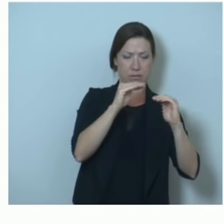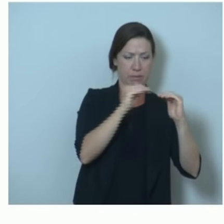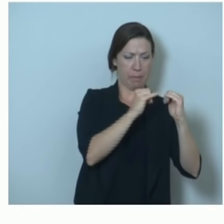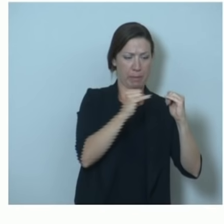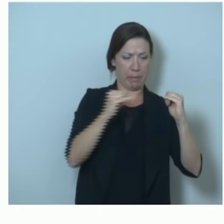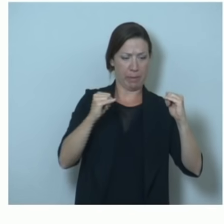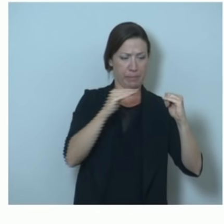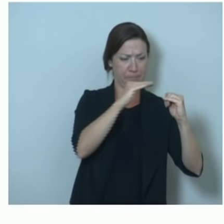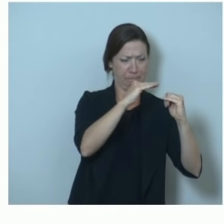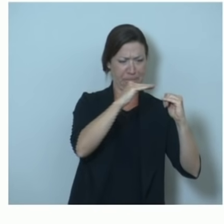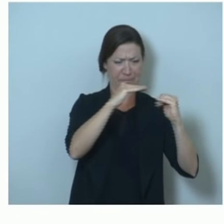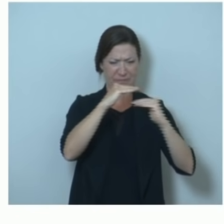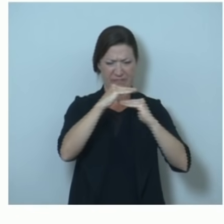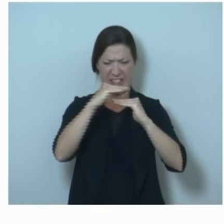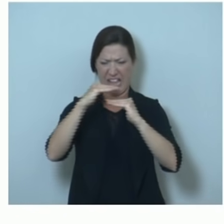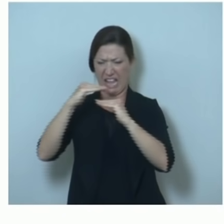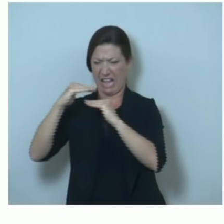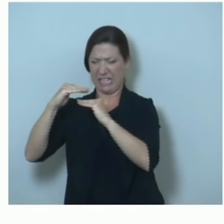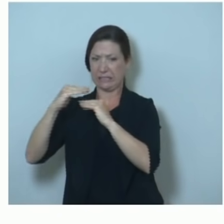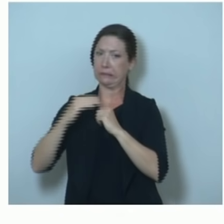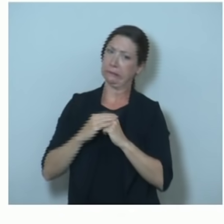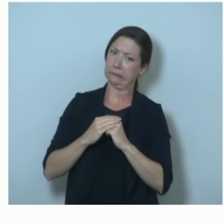see here that go